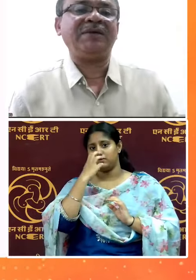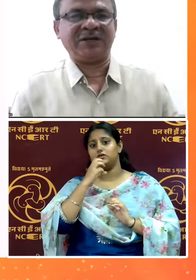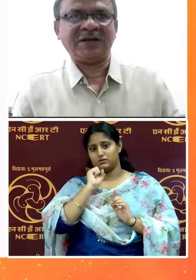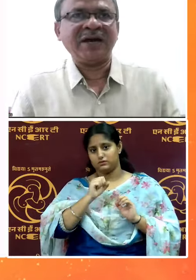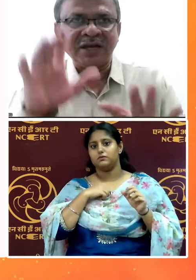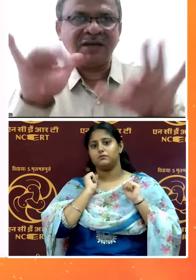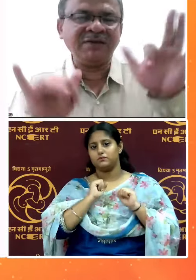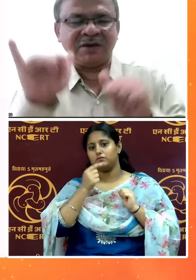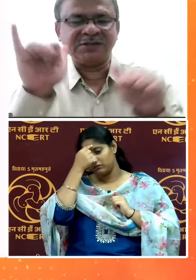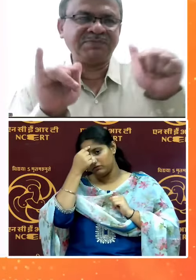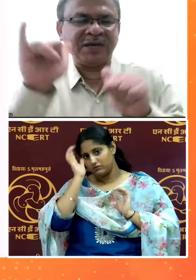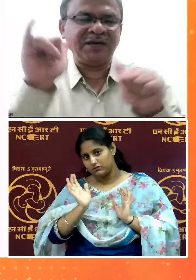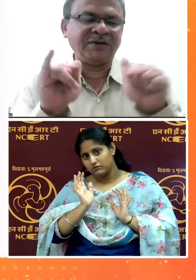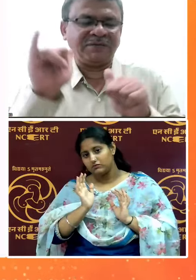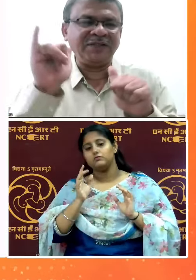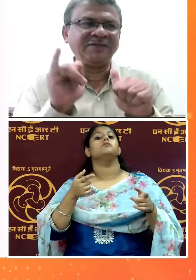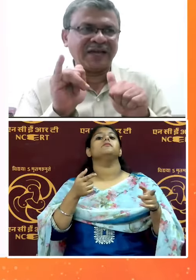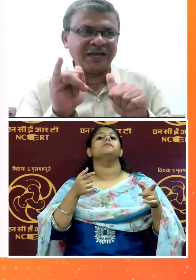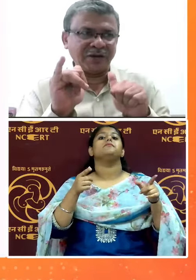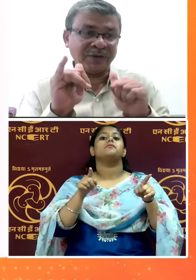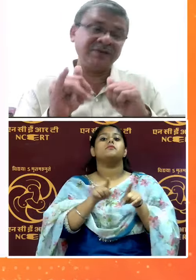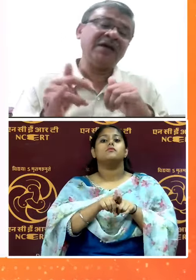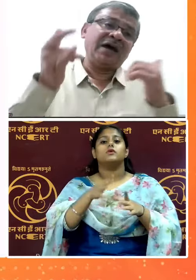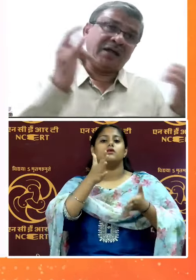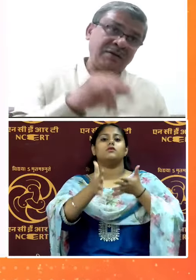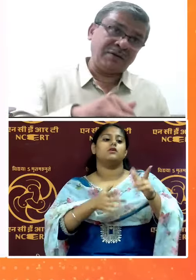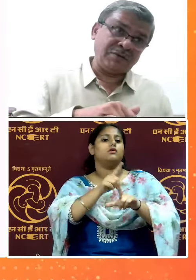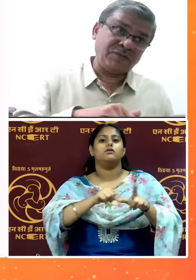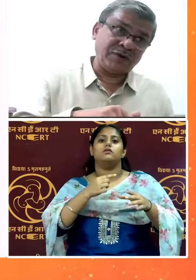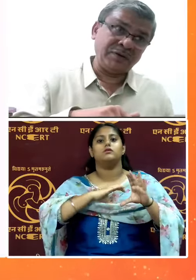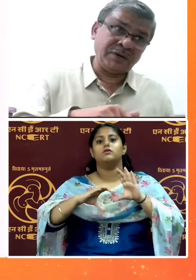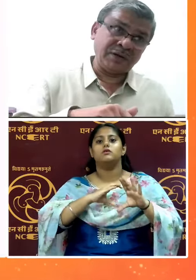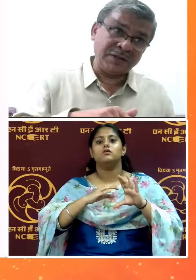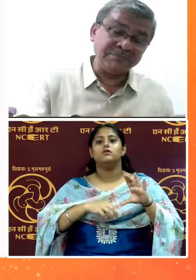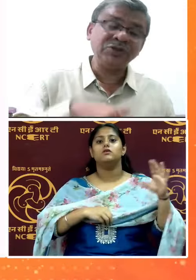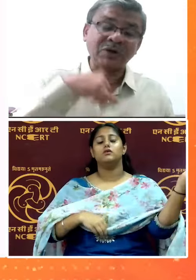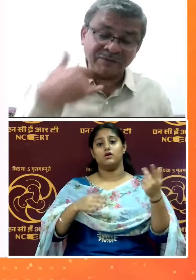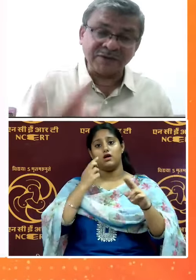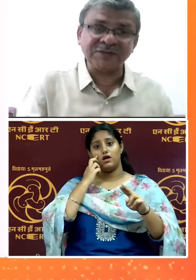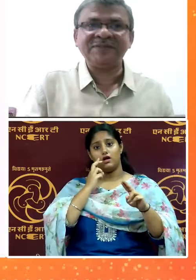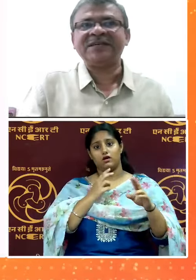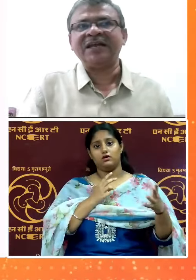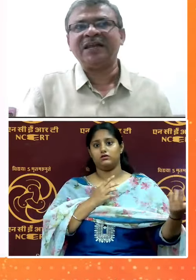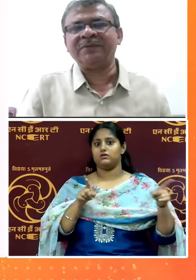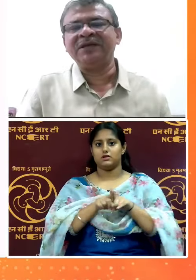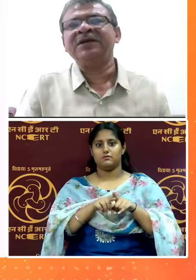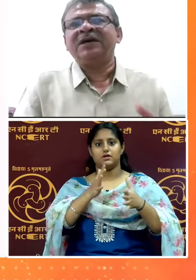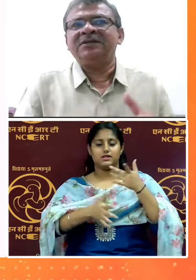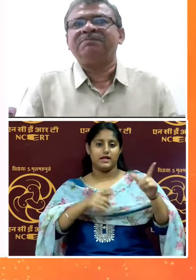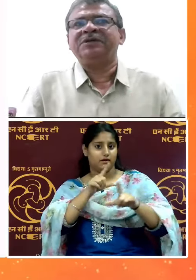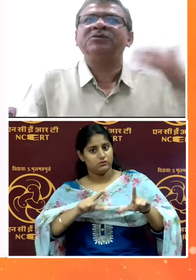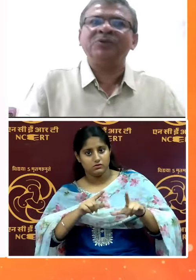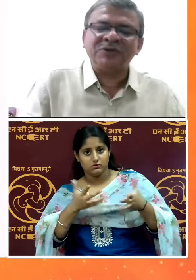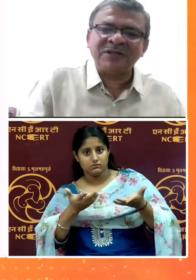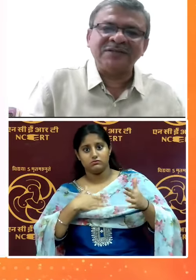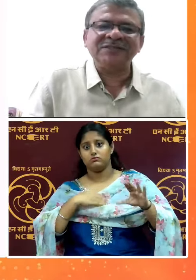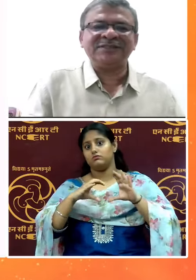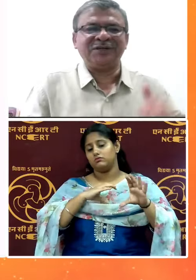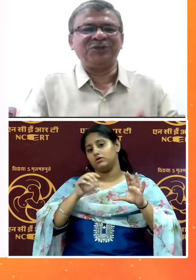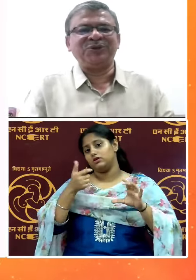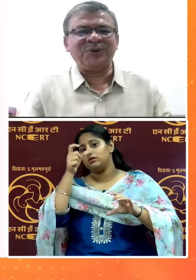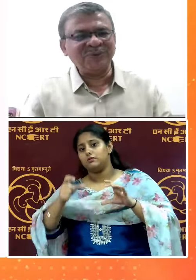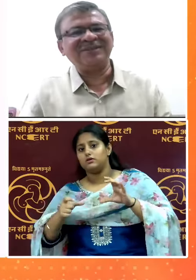very limited, and they speak with the sign language, and for them to converse with sign language, the person who is on